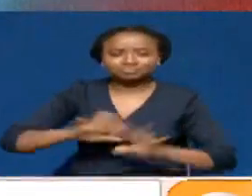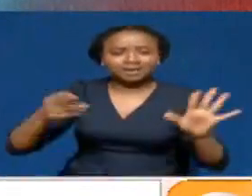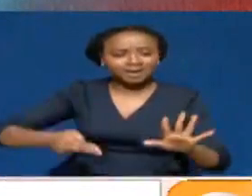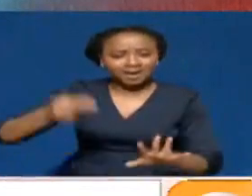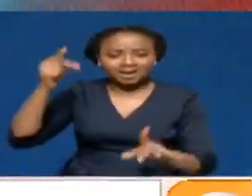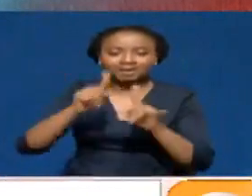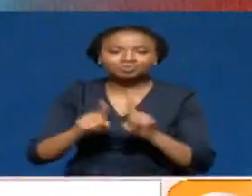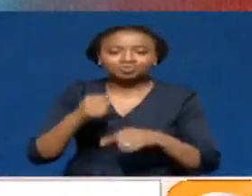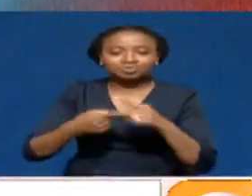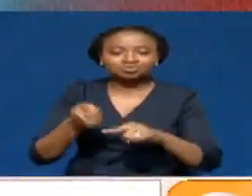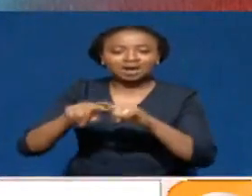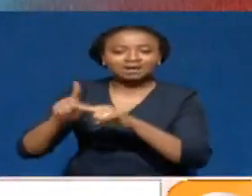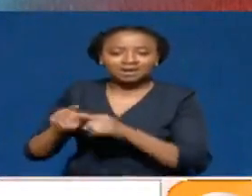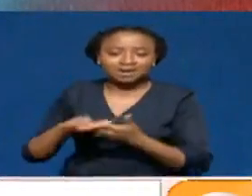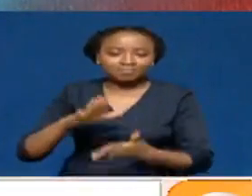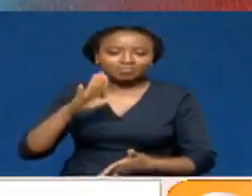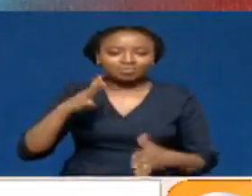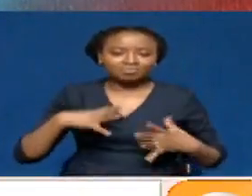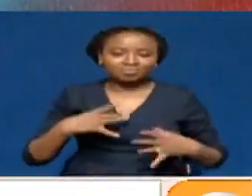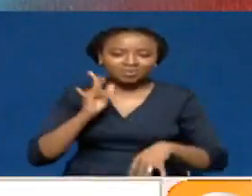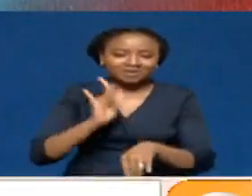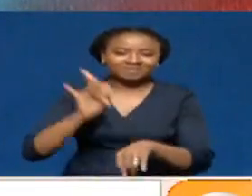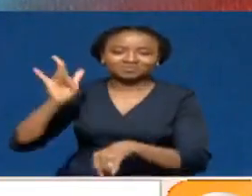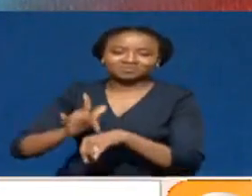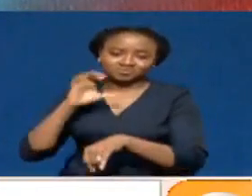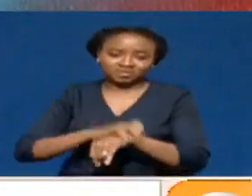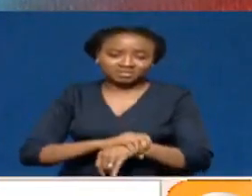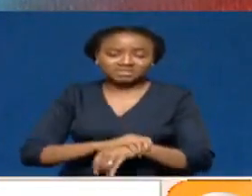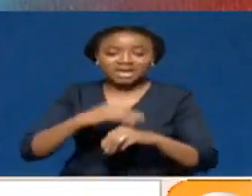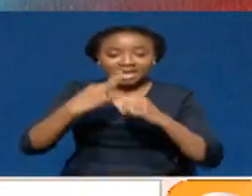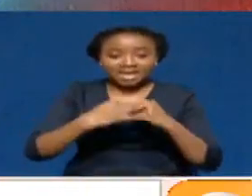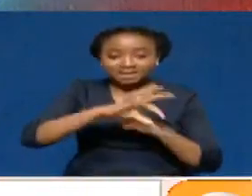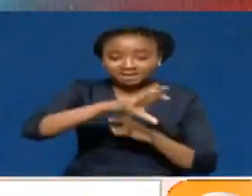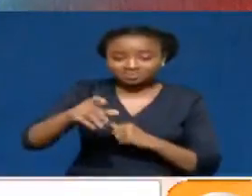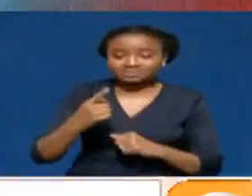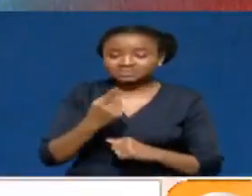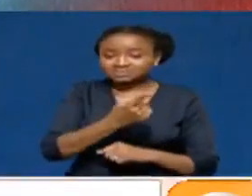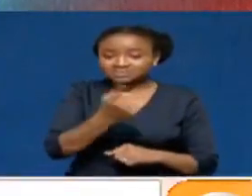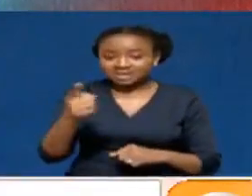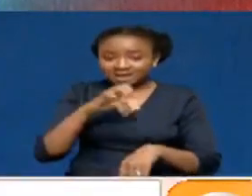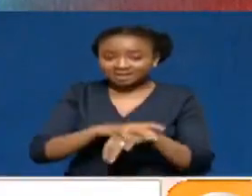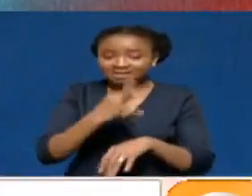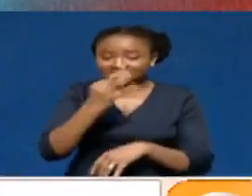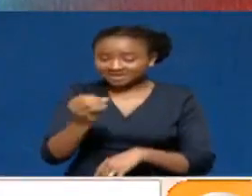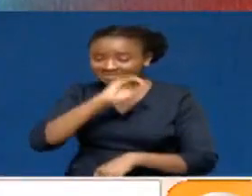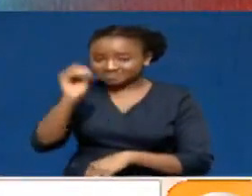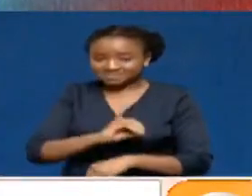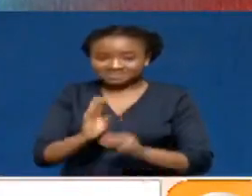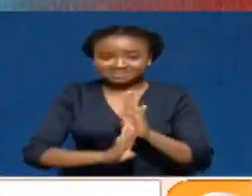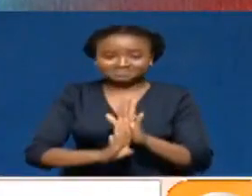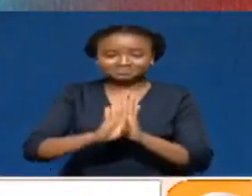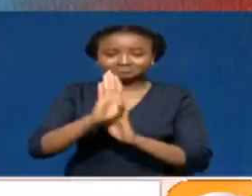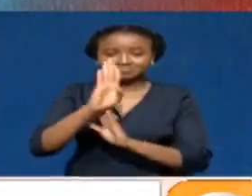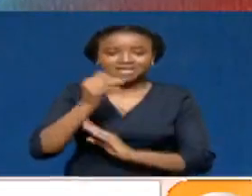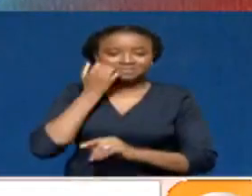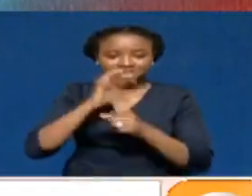deaths. 8 counties have recorded a positivity rate of above 30% in the last week, this being